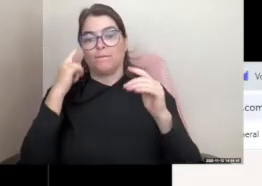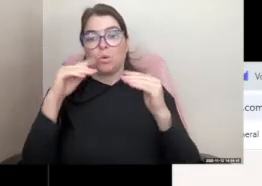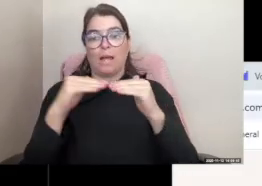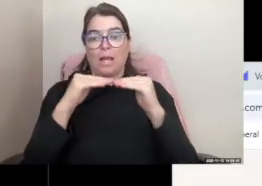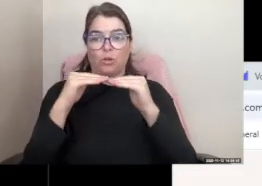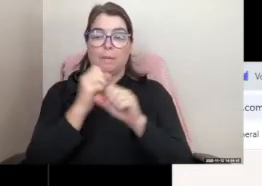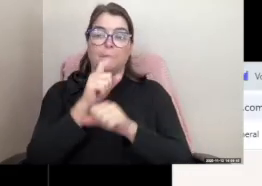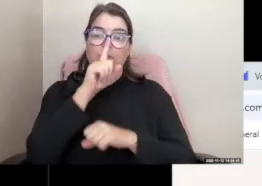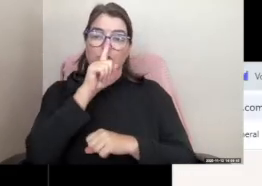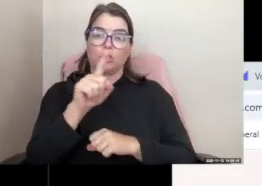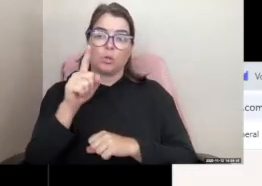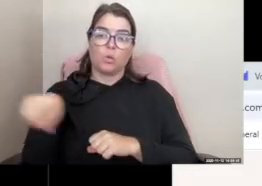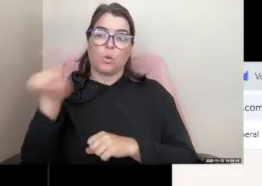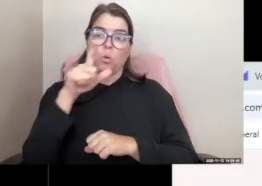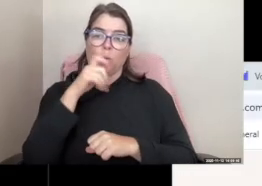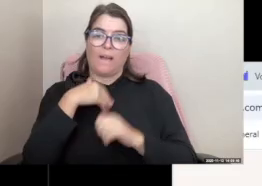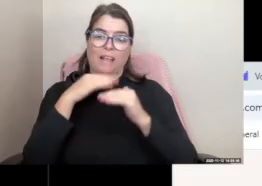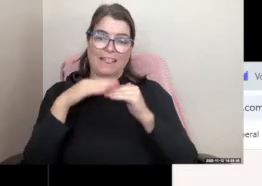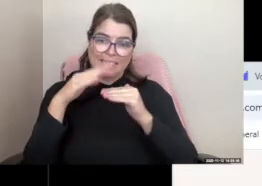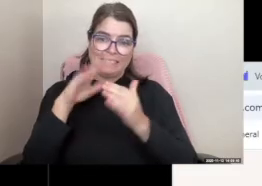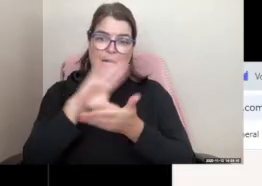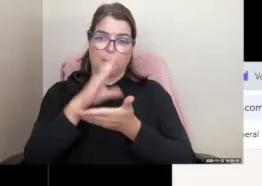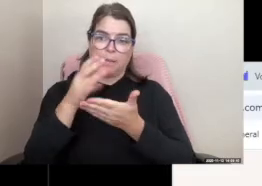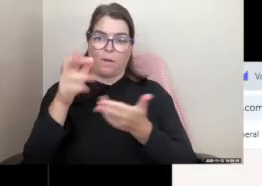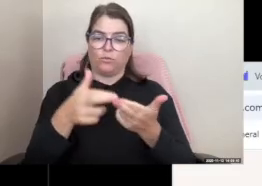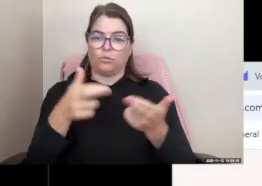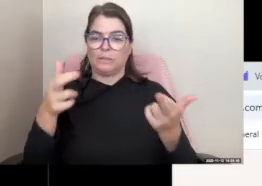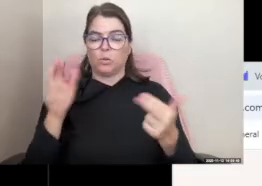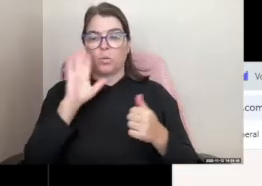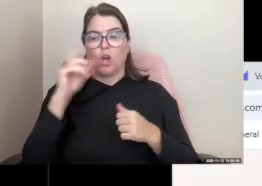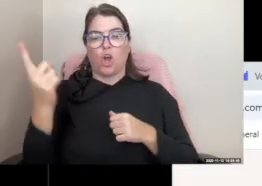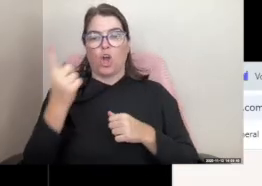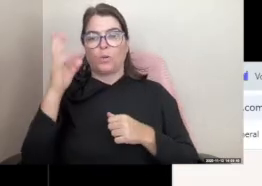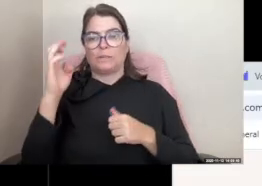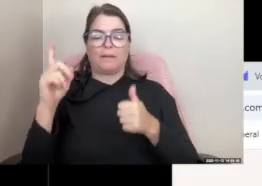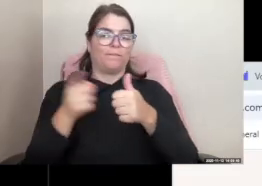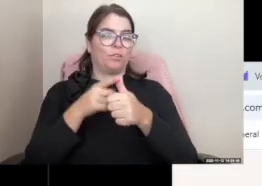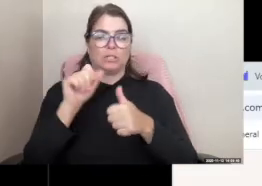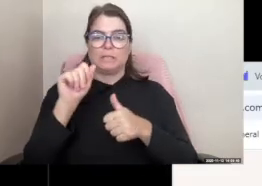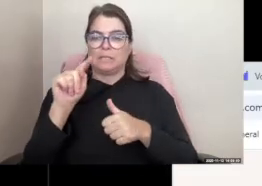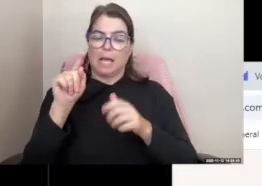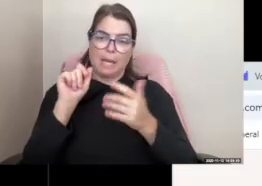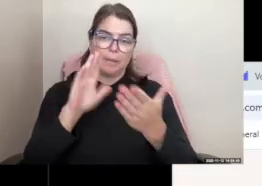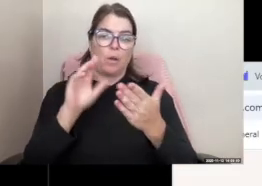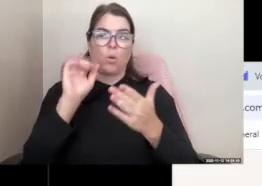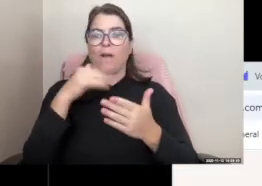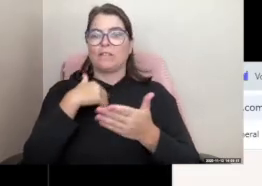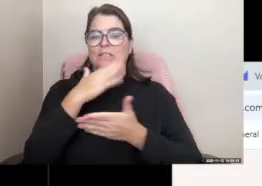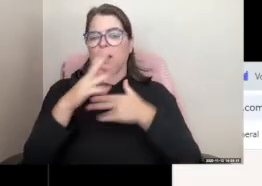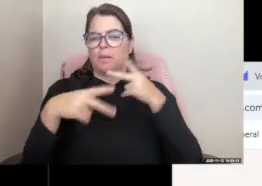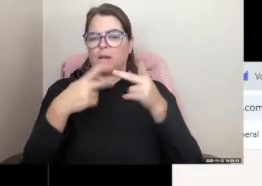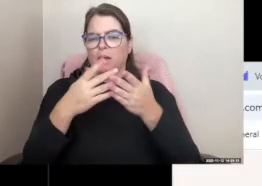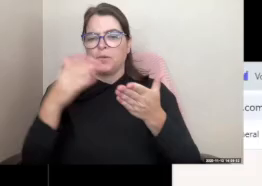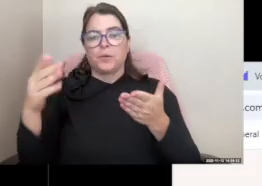funding. There's challenges for equity right now that I think really need to be addressed. HVIP has been just so good